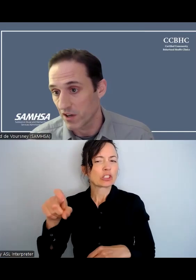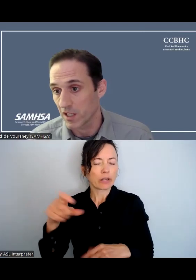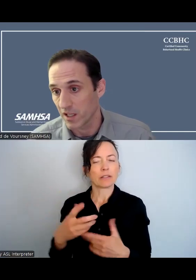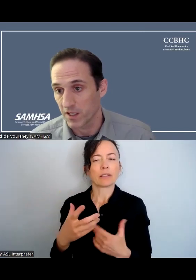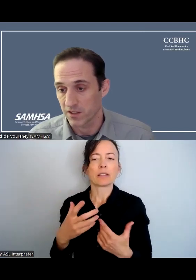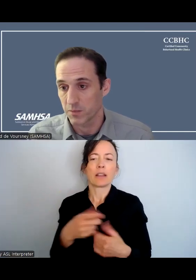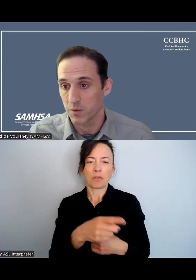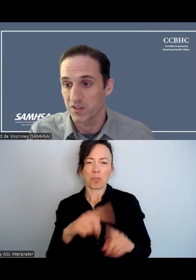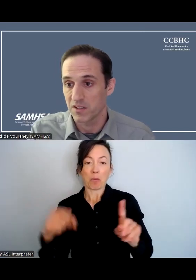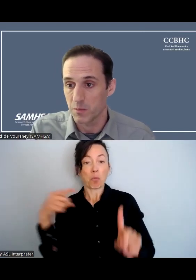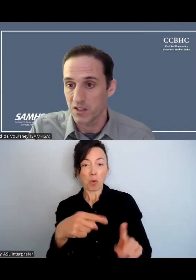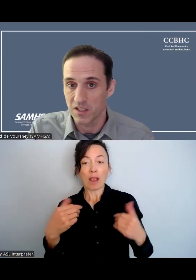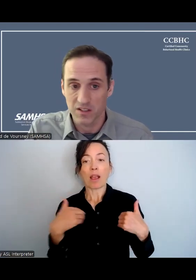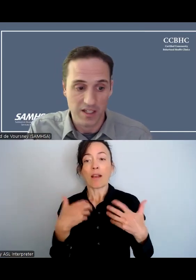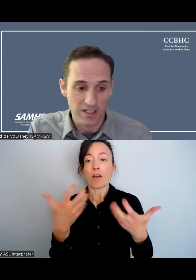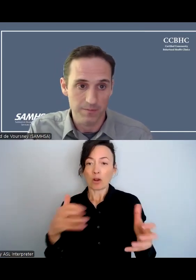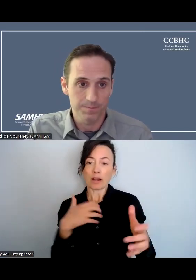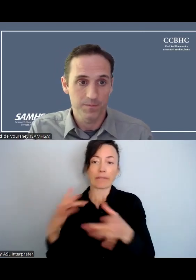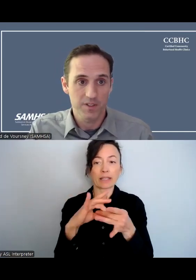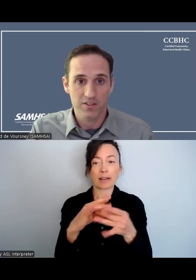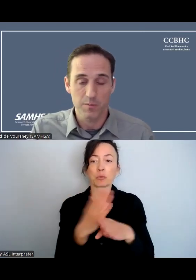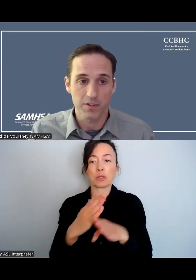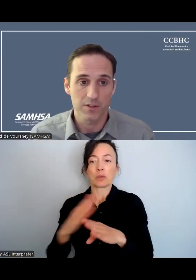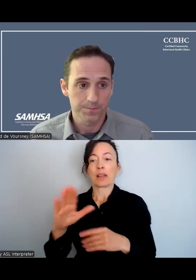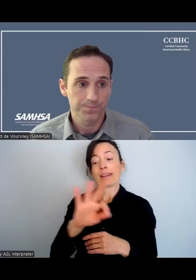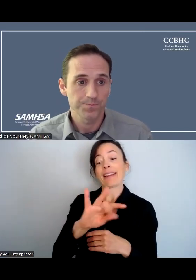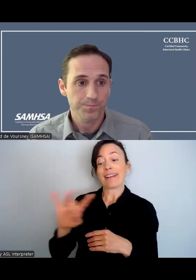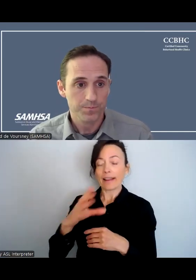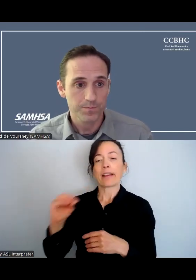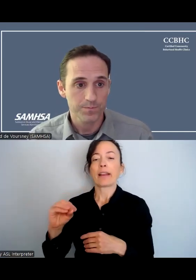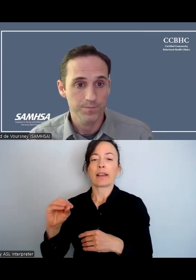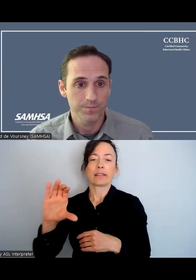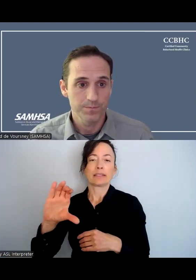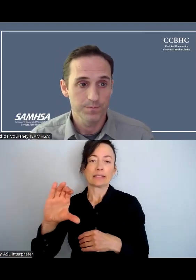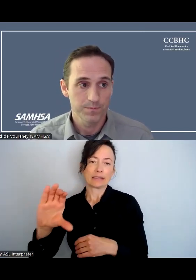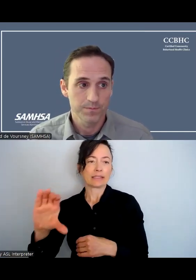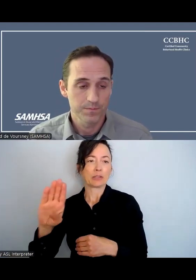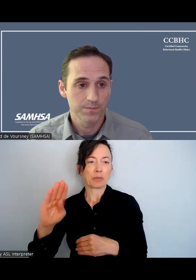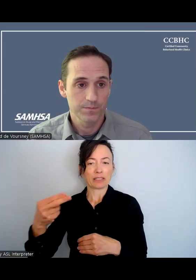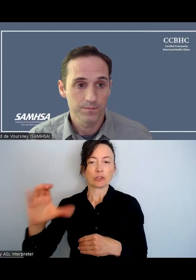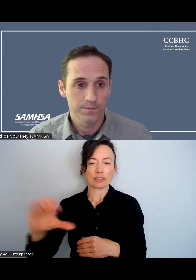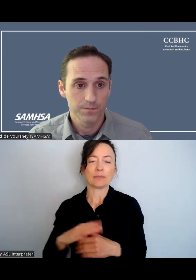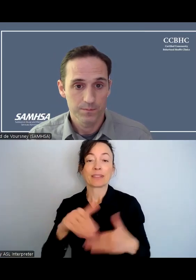is there's already a lot of nexus between CCBHCs and 988. Next slide, please.